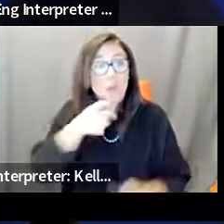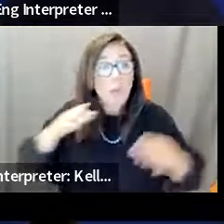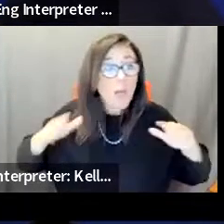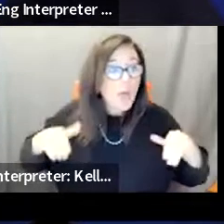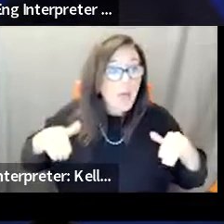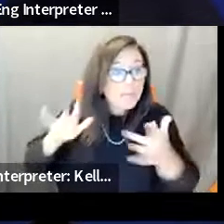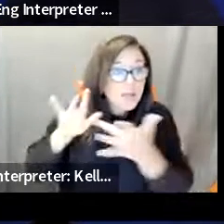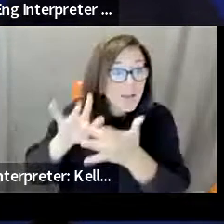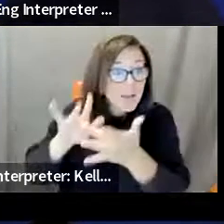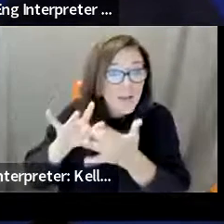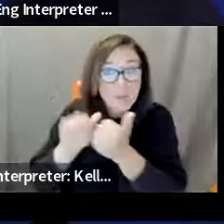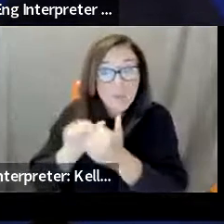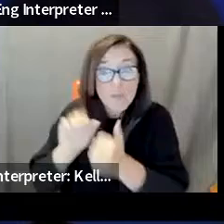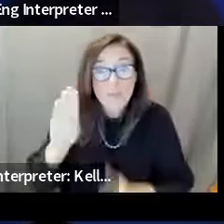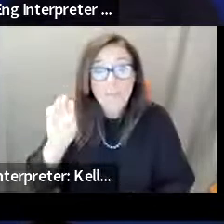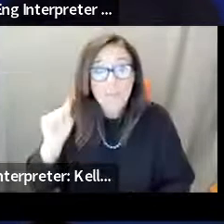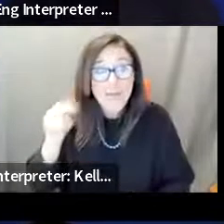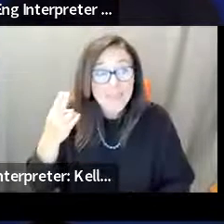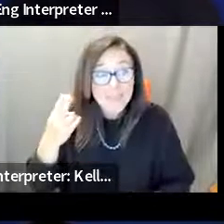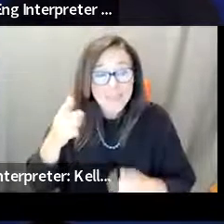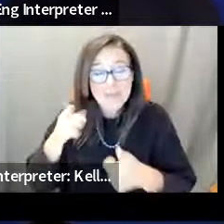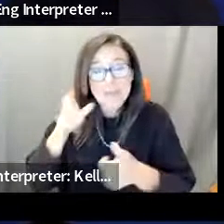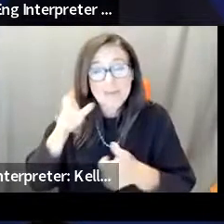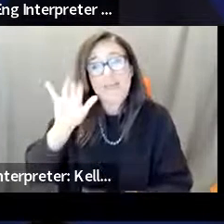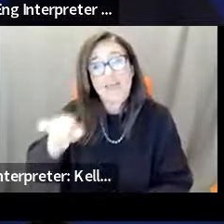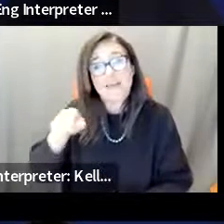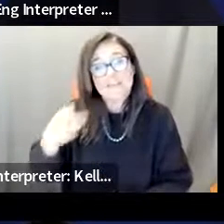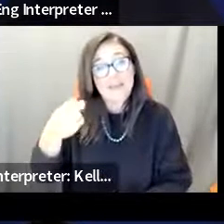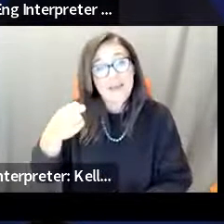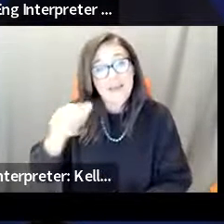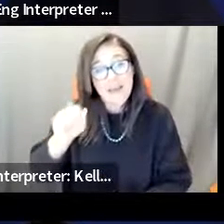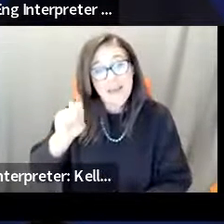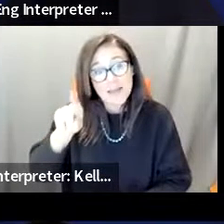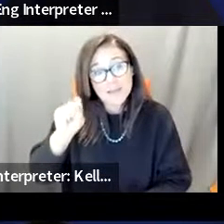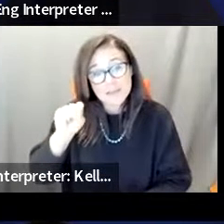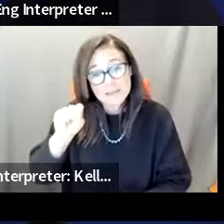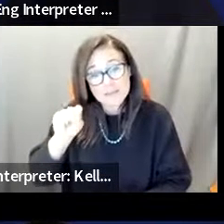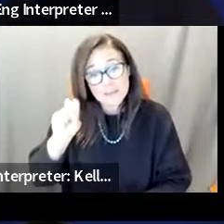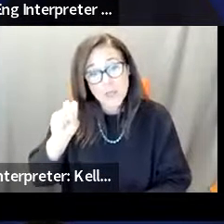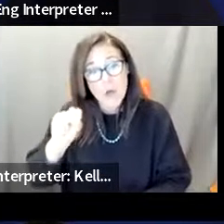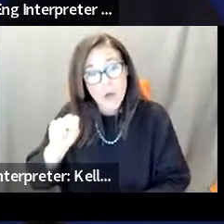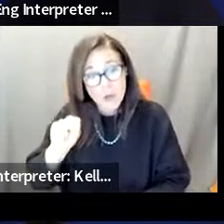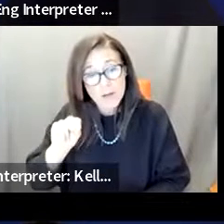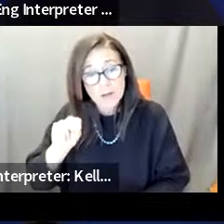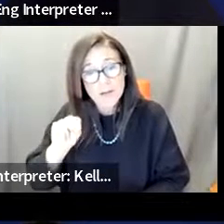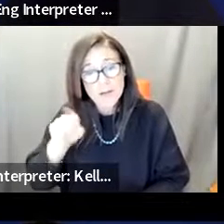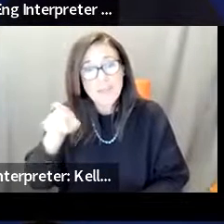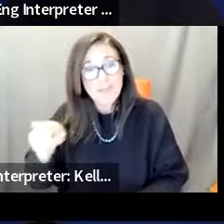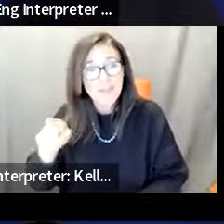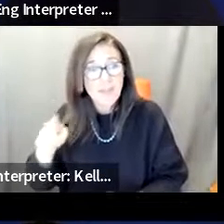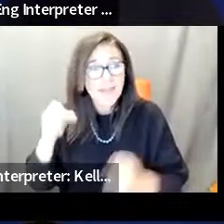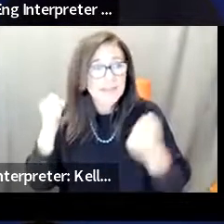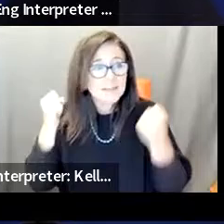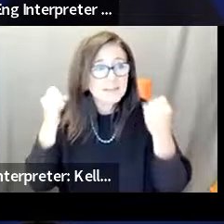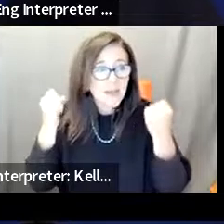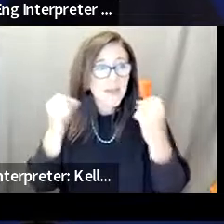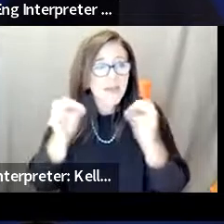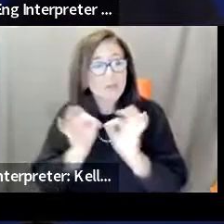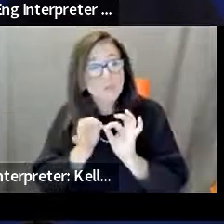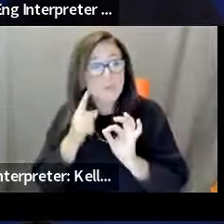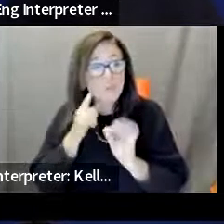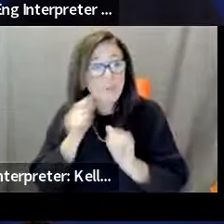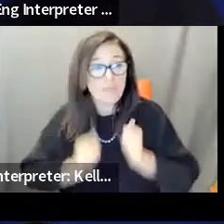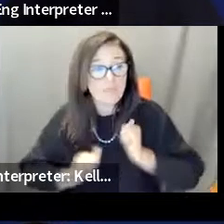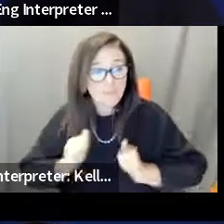connecting with Beth and with Hands On, which is her organization that does theatrical sign interpreting,